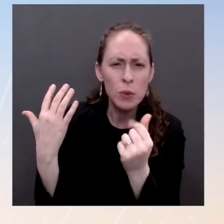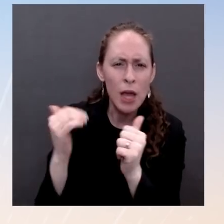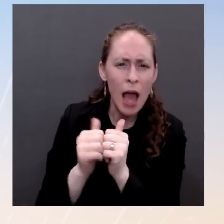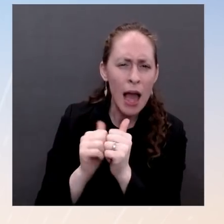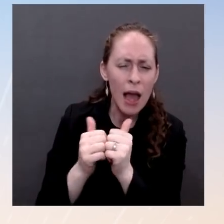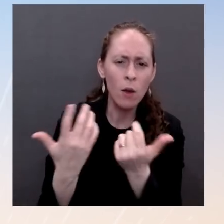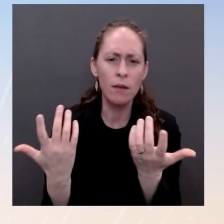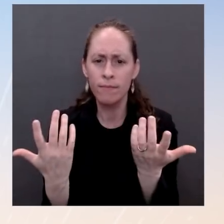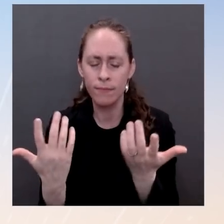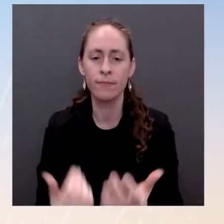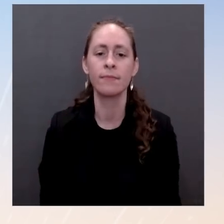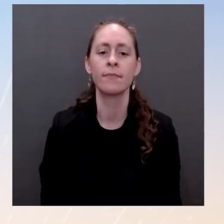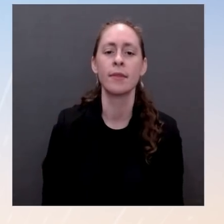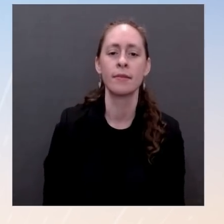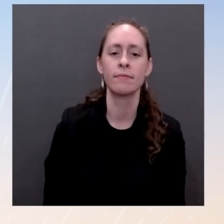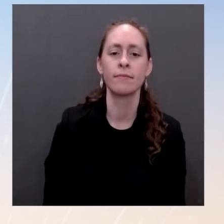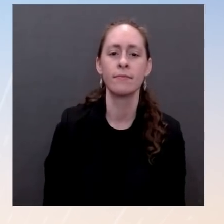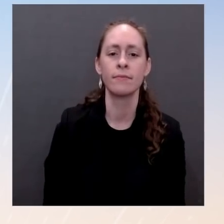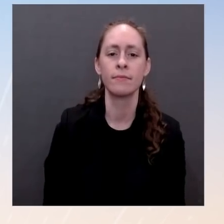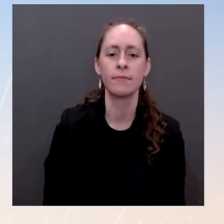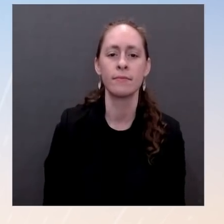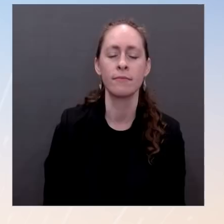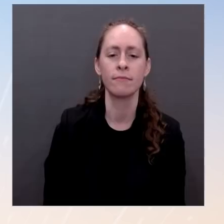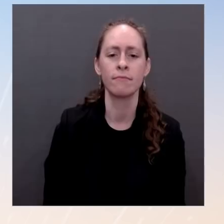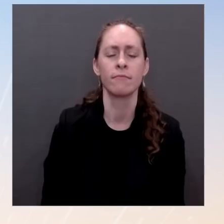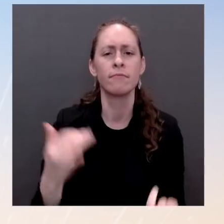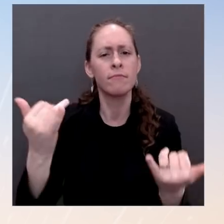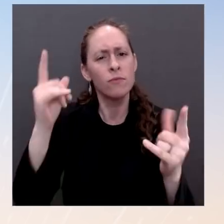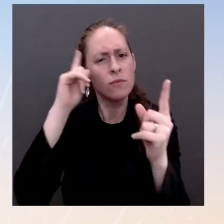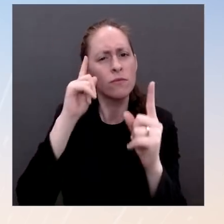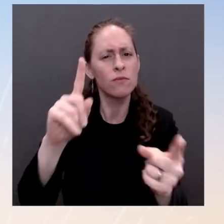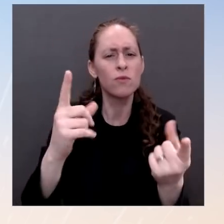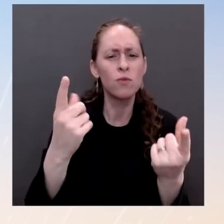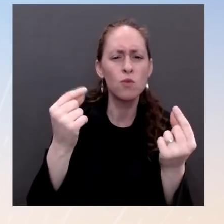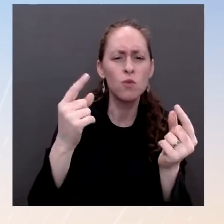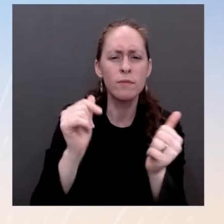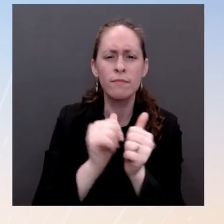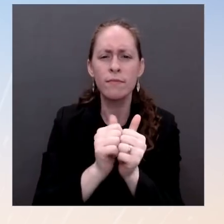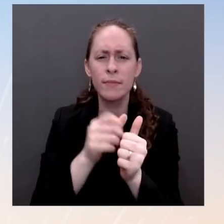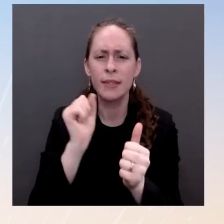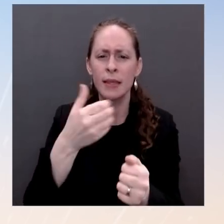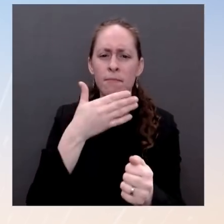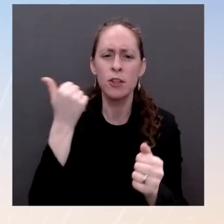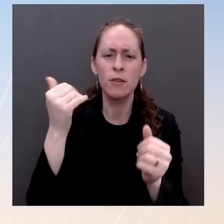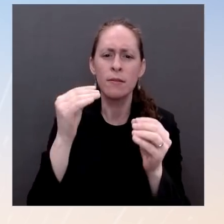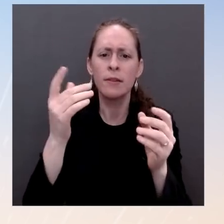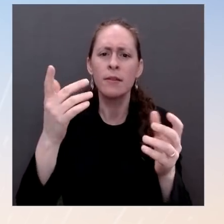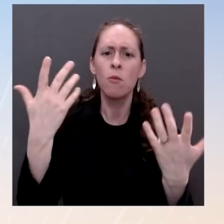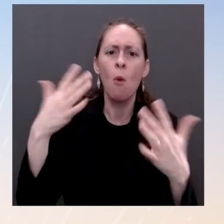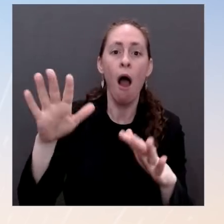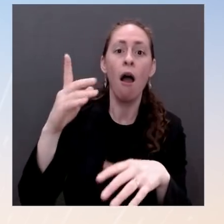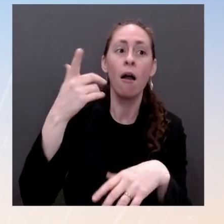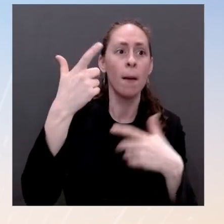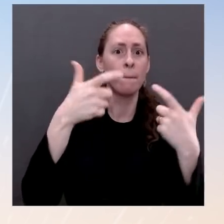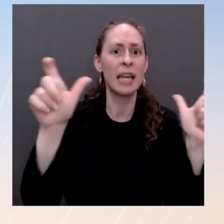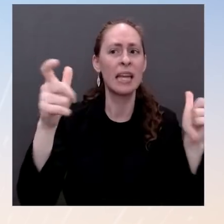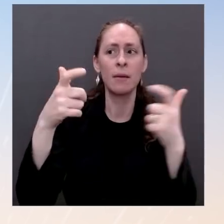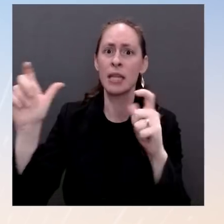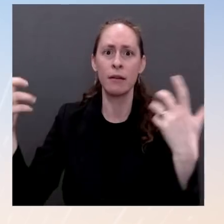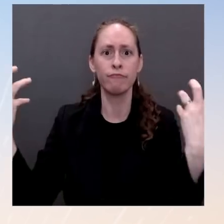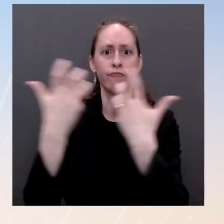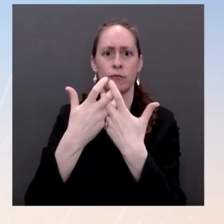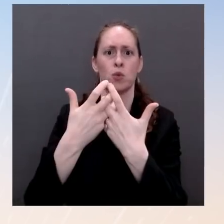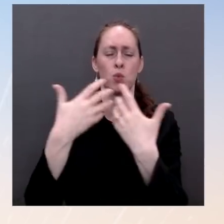concrete progress on that front this week. On Sunday, the FTC successfully blocked Lockheed Martin's $4 billion attempt to